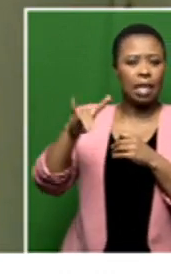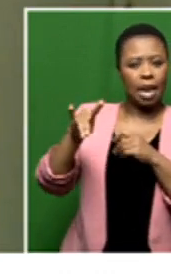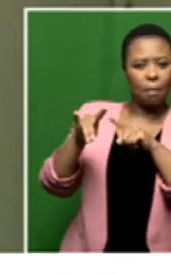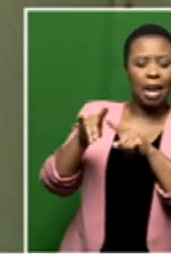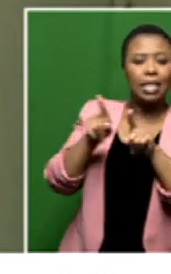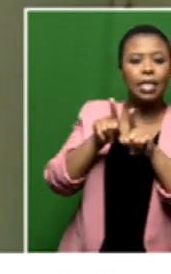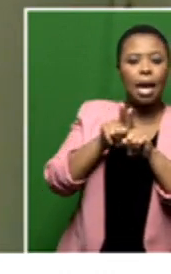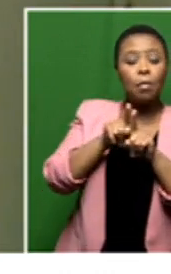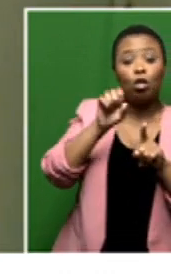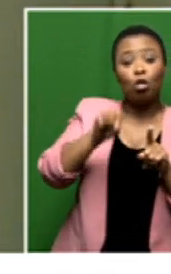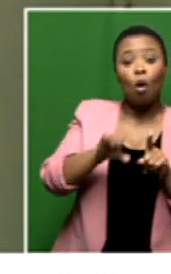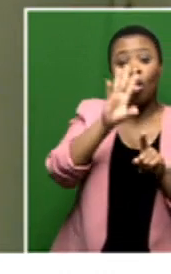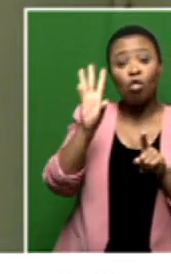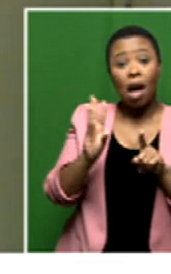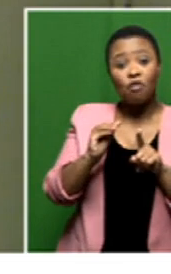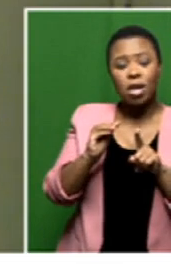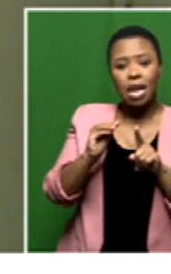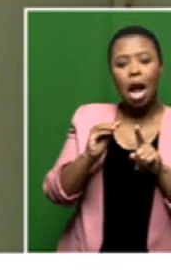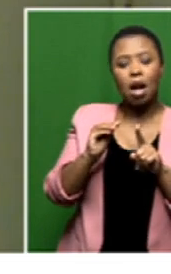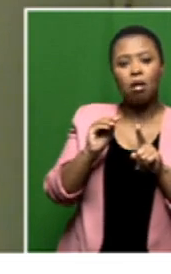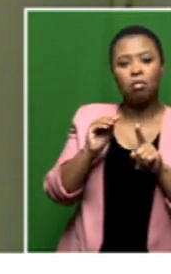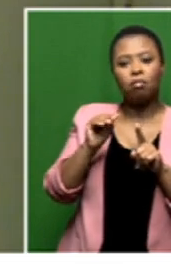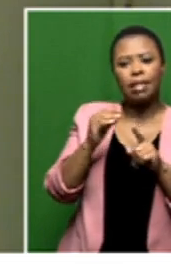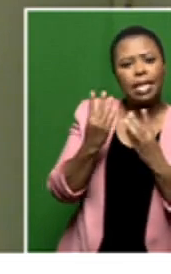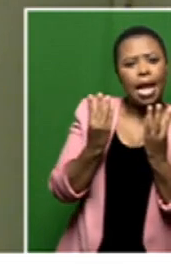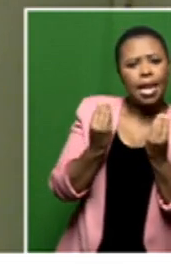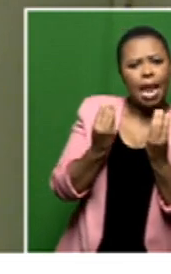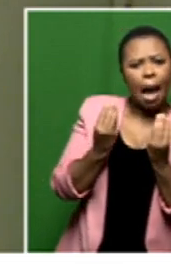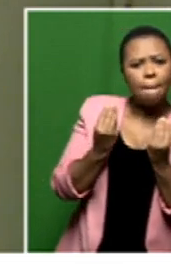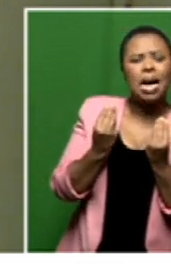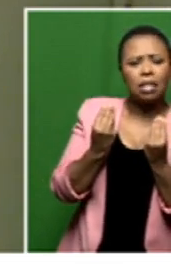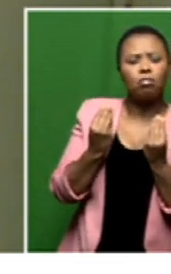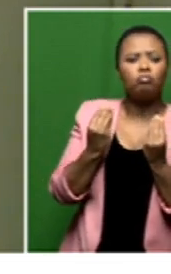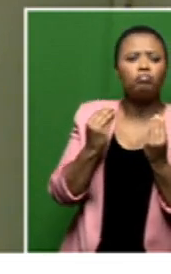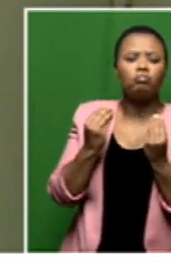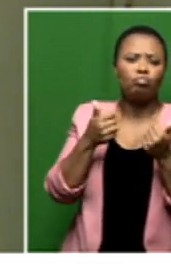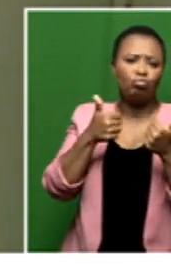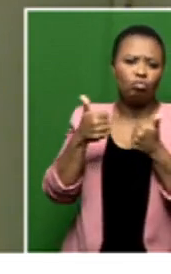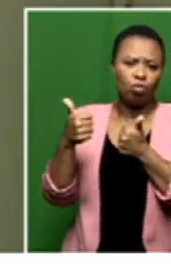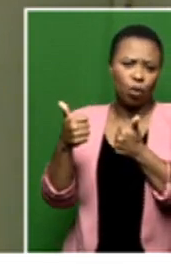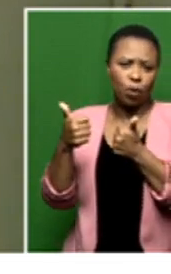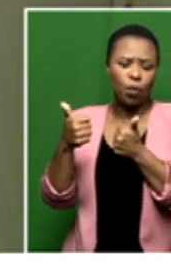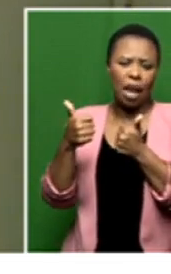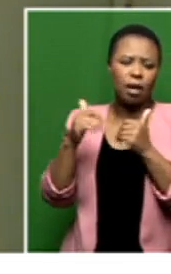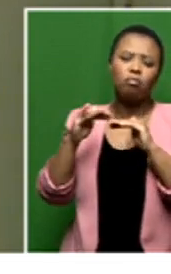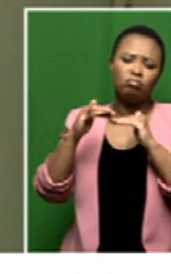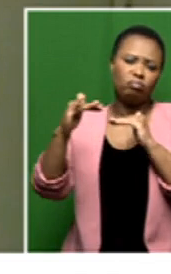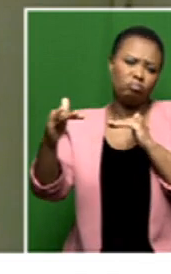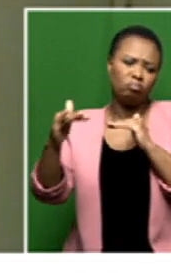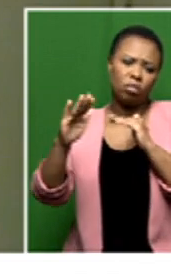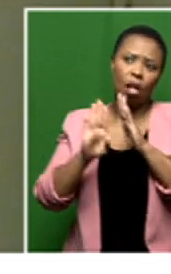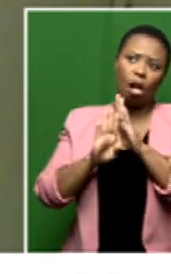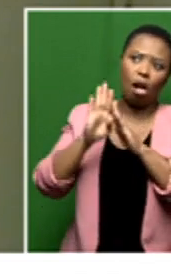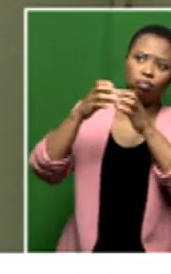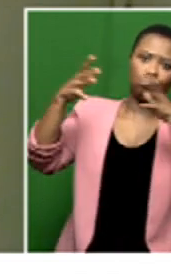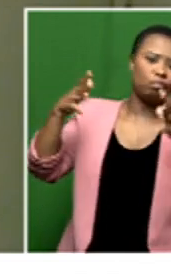South Africa, in the way that wildlife management in Africa, the numbers have actually been stabilised and if not slightly going up. But in other